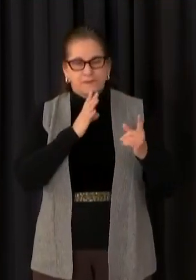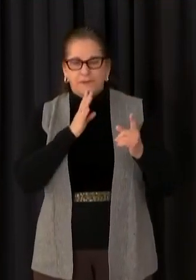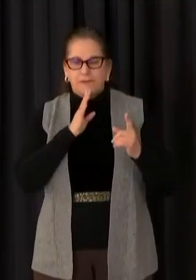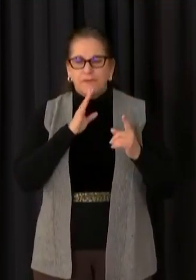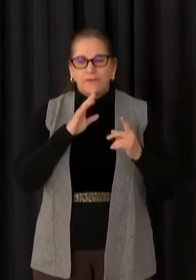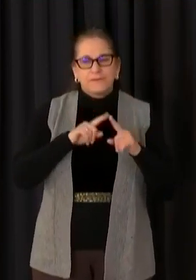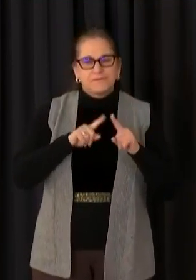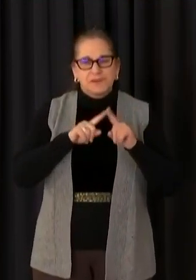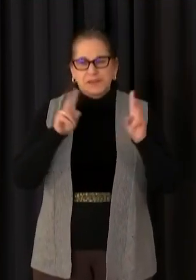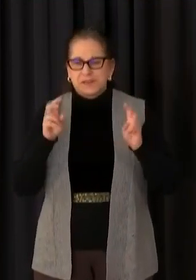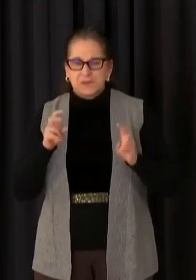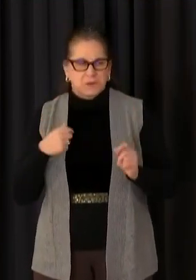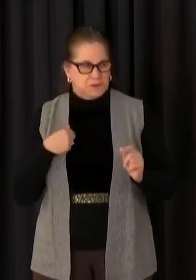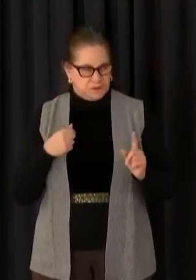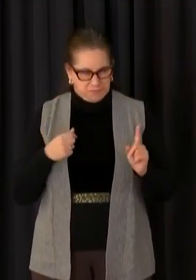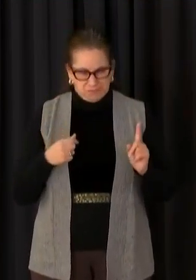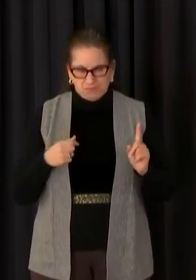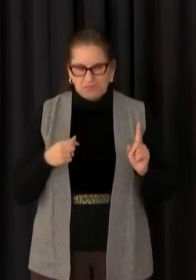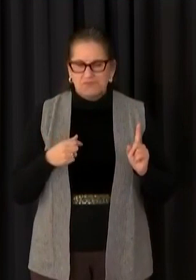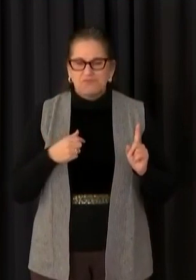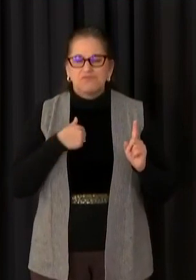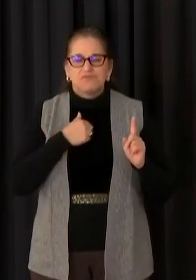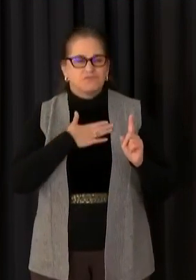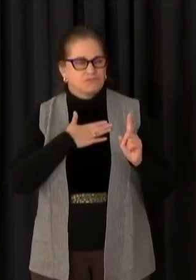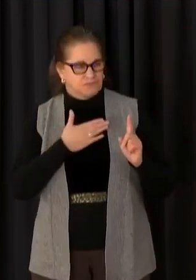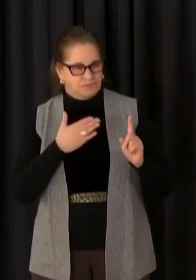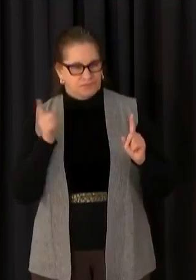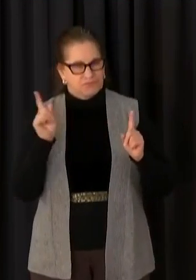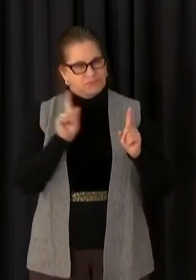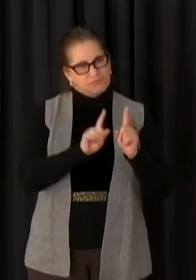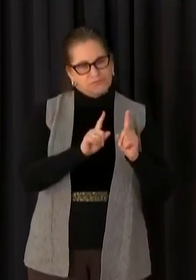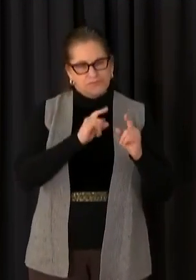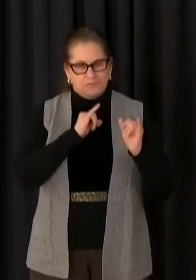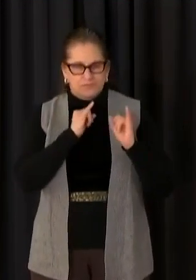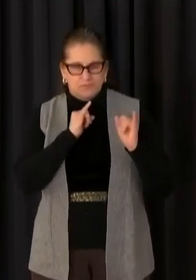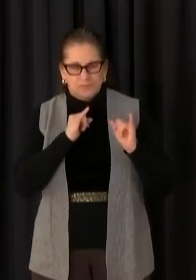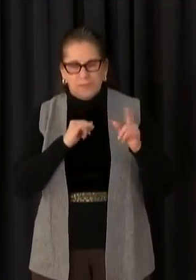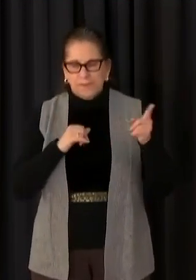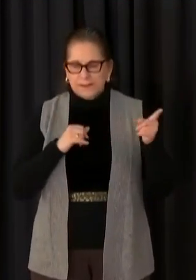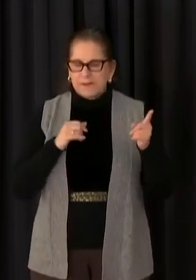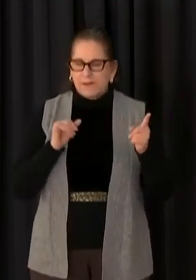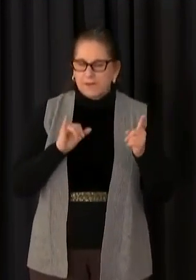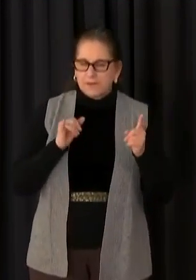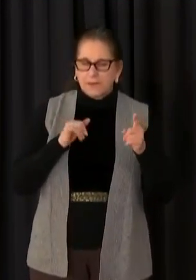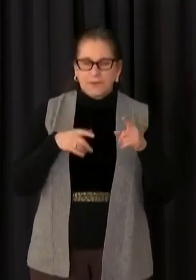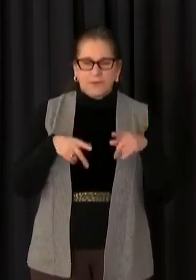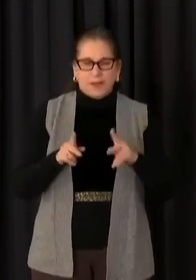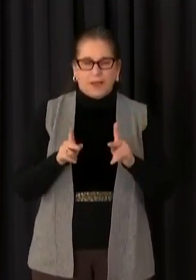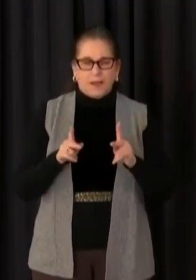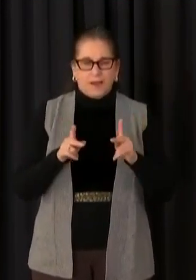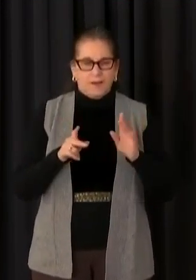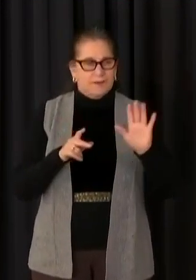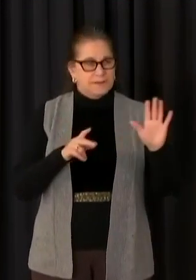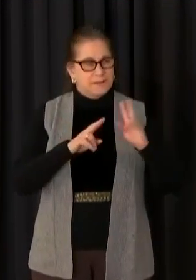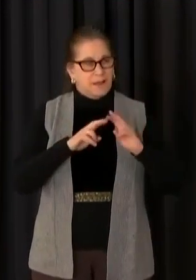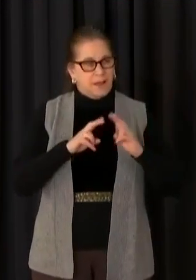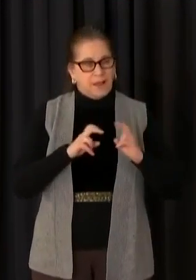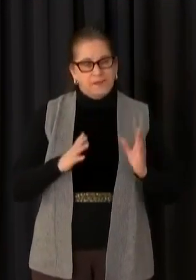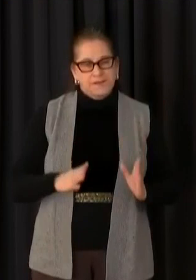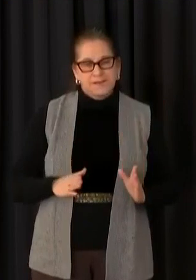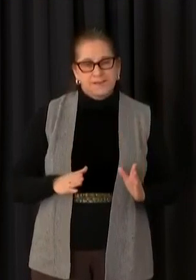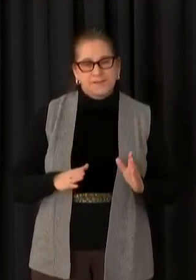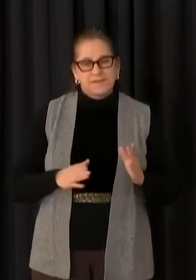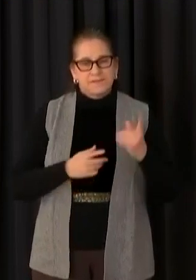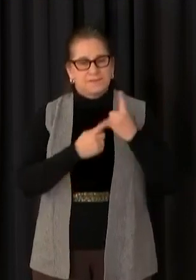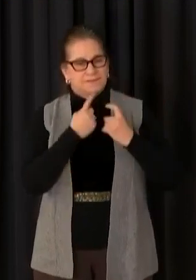are important from our perspective in the administration. He also lets his analyst and